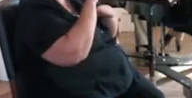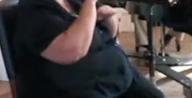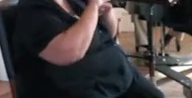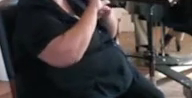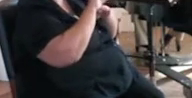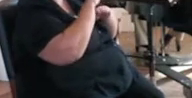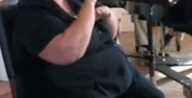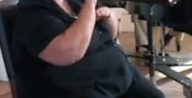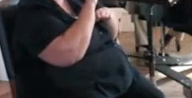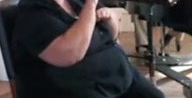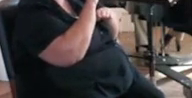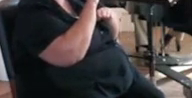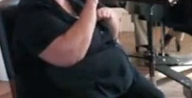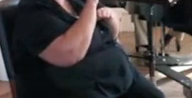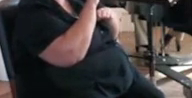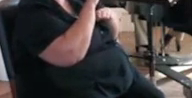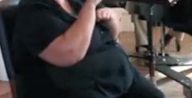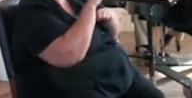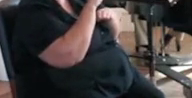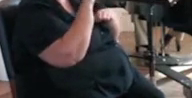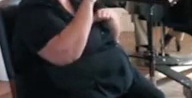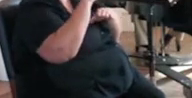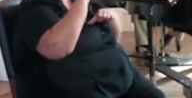of the Beatitudes?